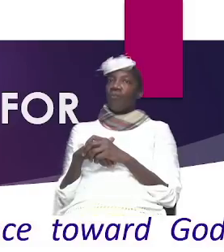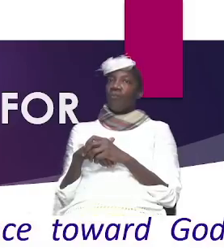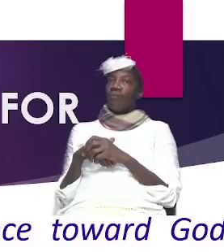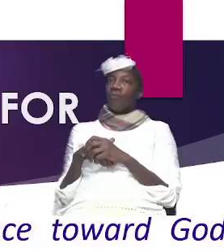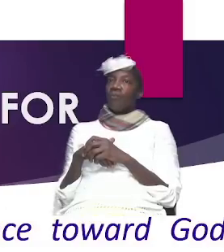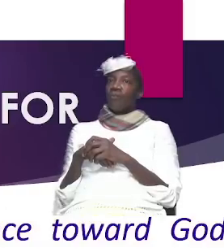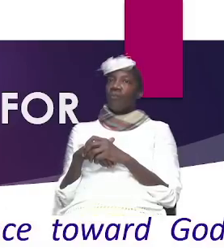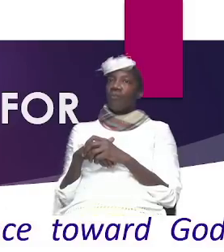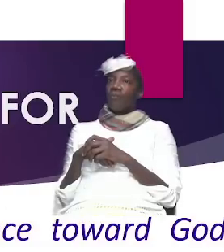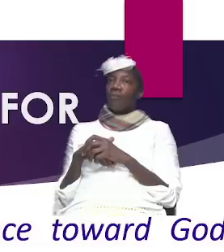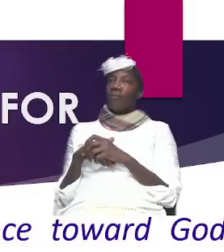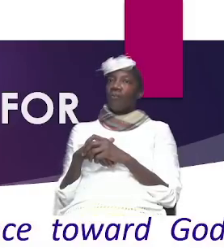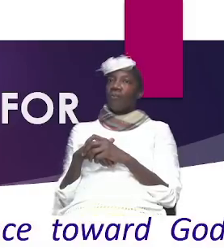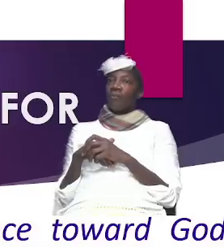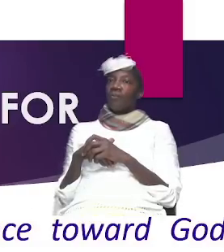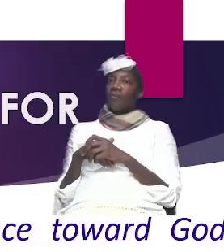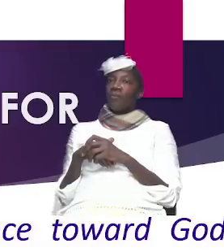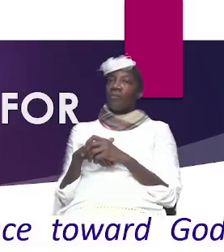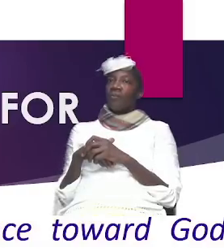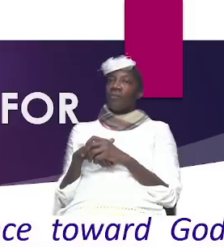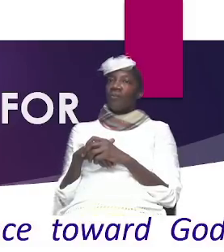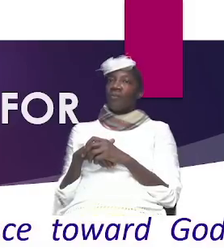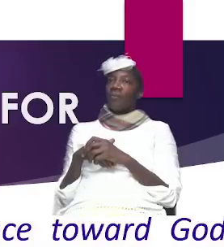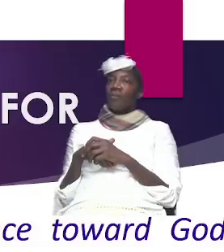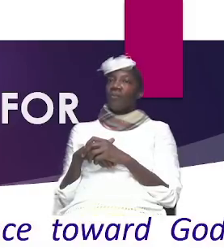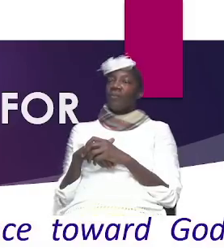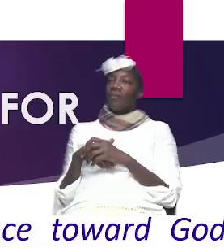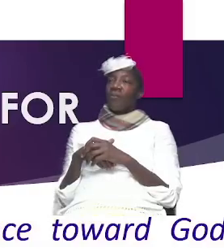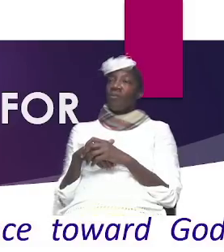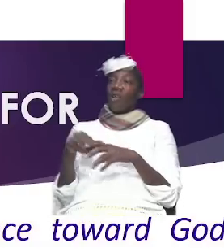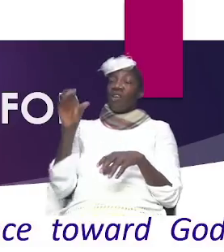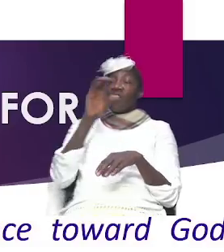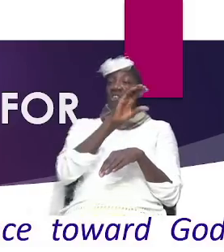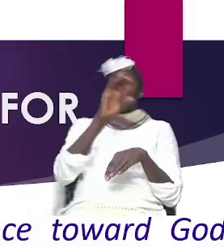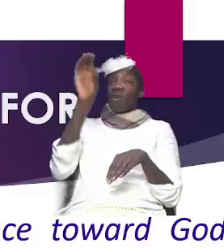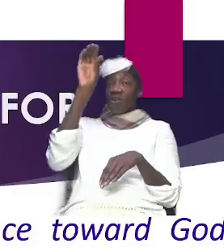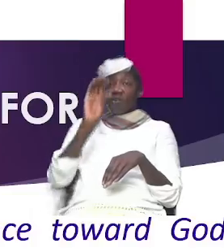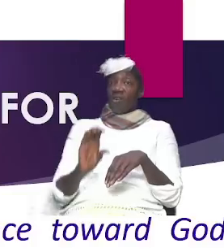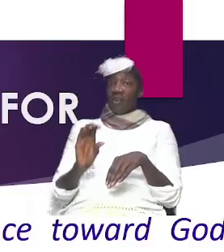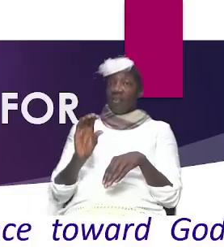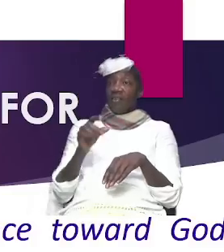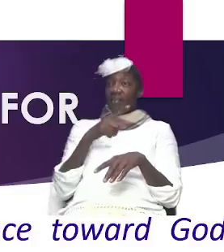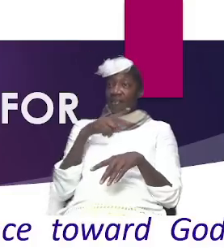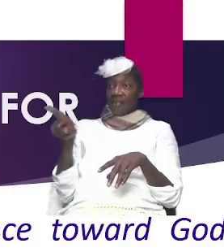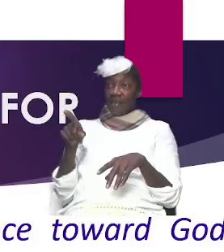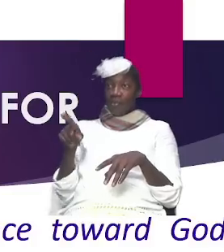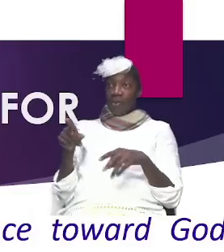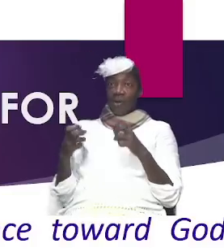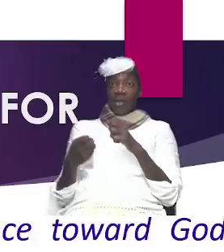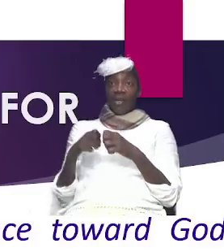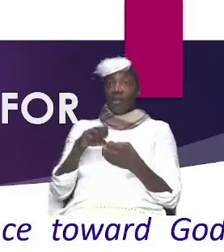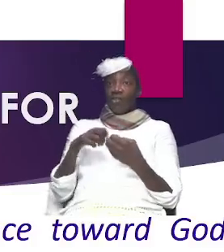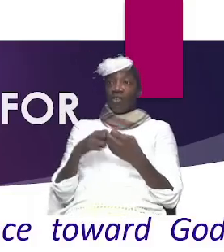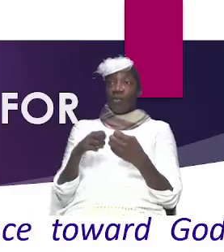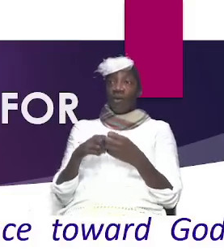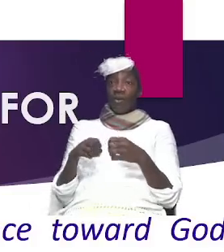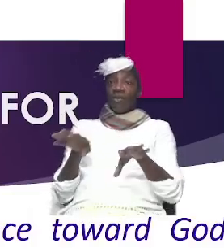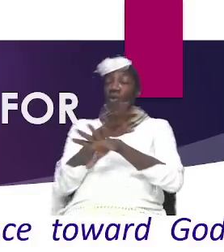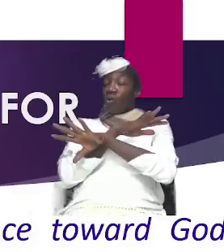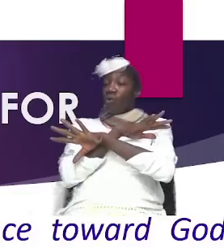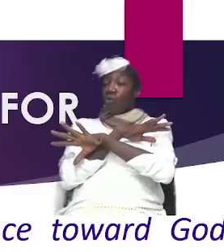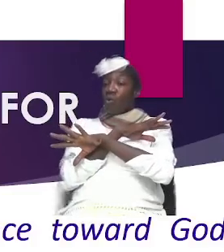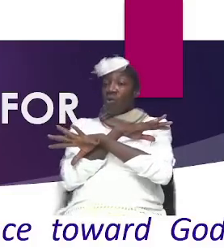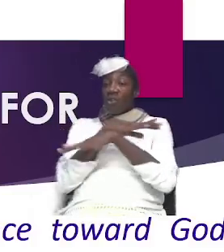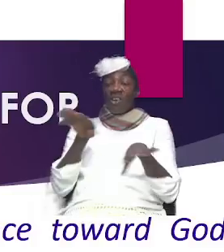I'm saying this, our cross is simply the troubles we would not have if we were not Christians. So all of us as